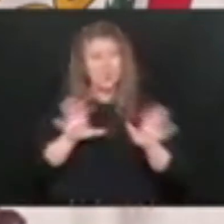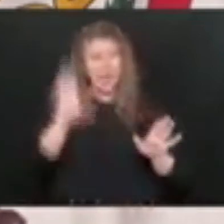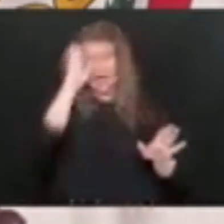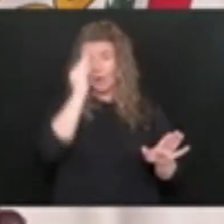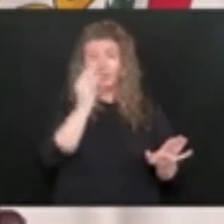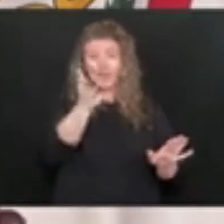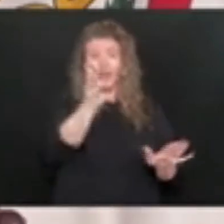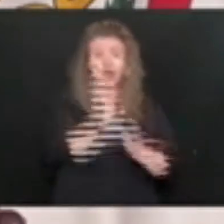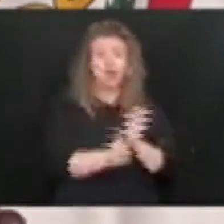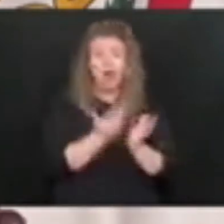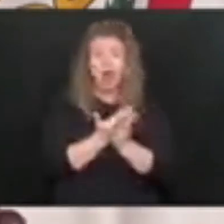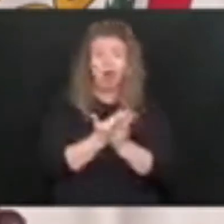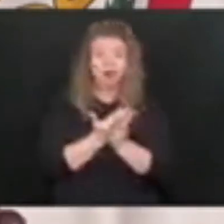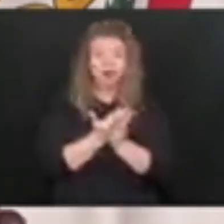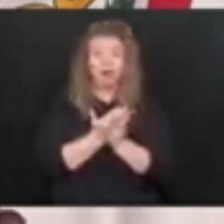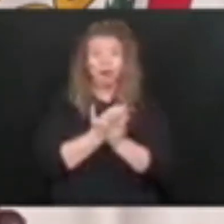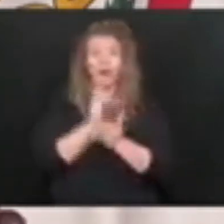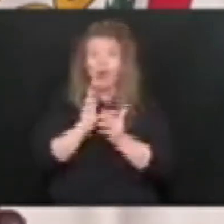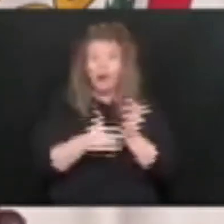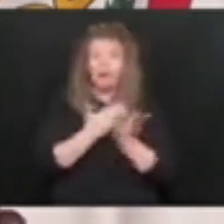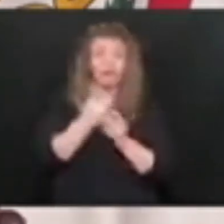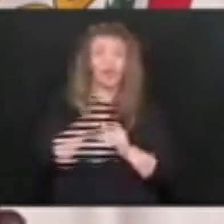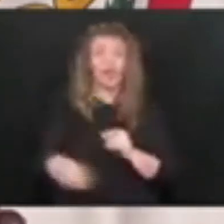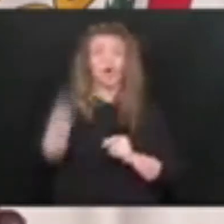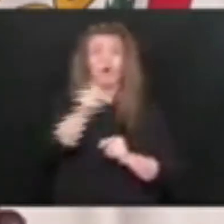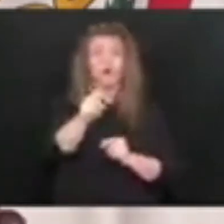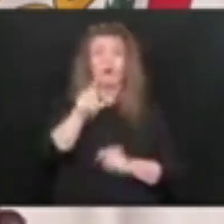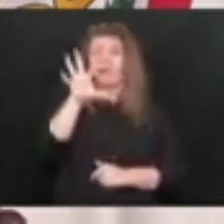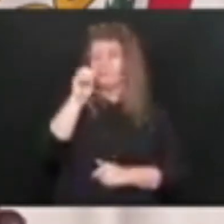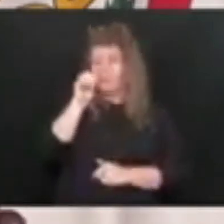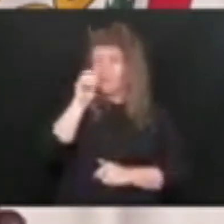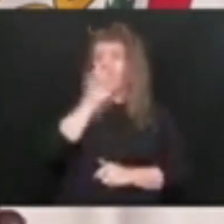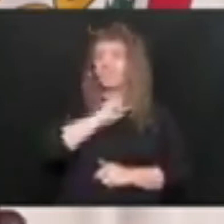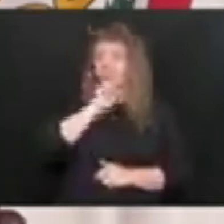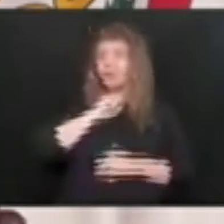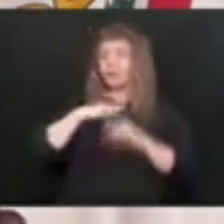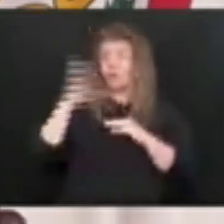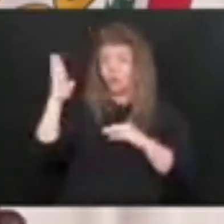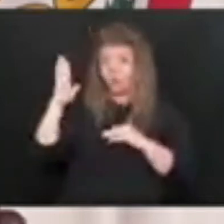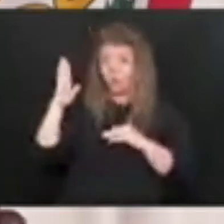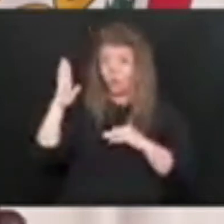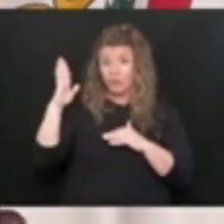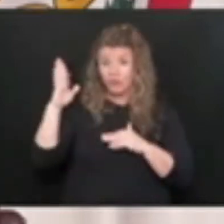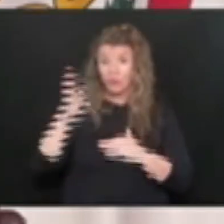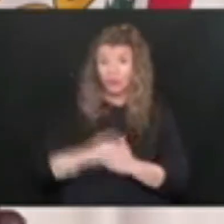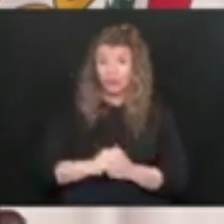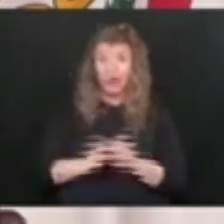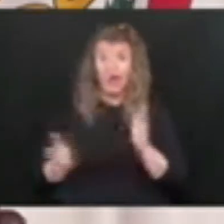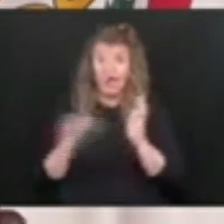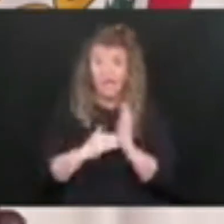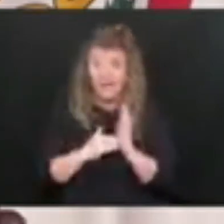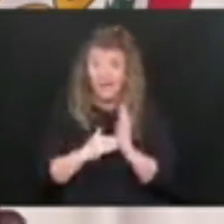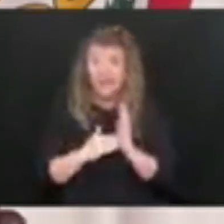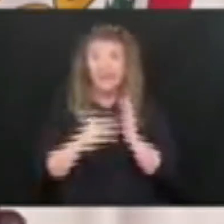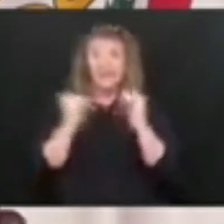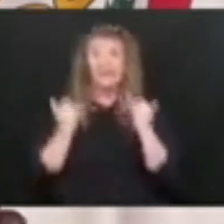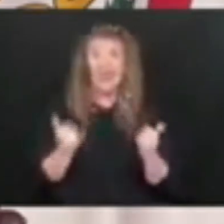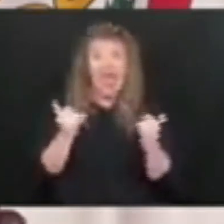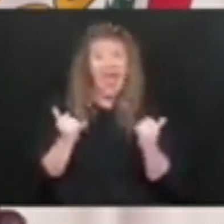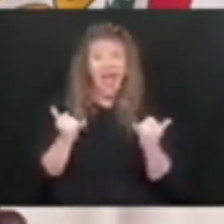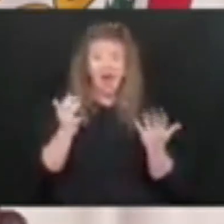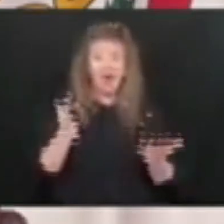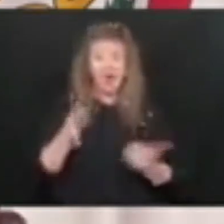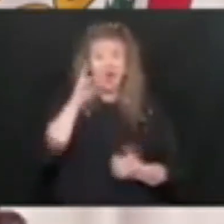y'all, all the people that are out there, 50 years of age and older, again now, even though